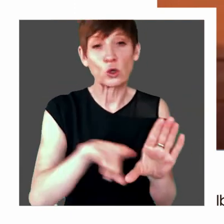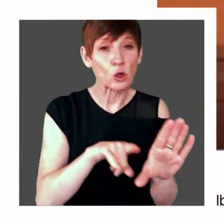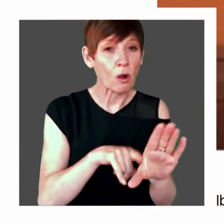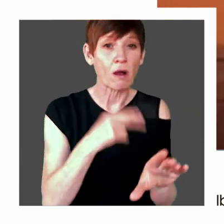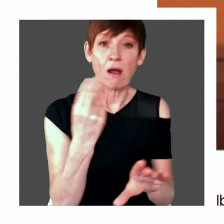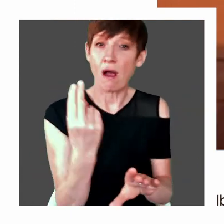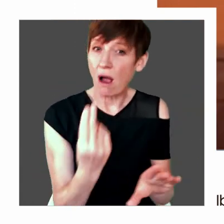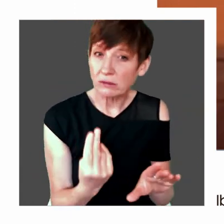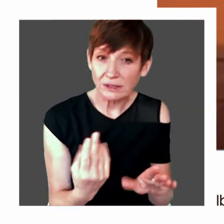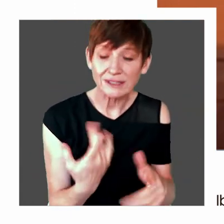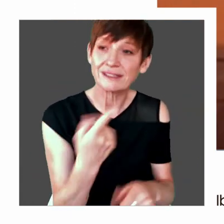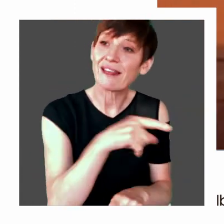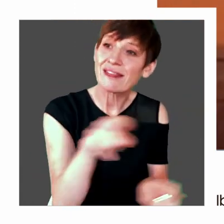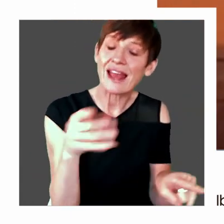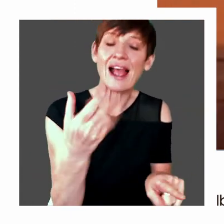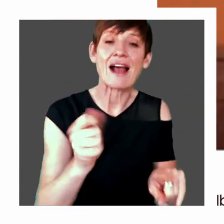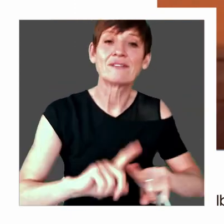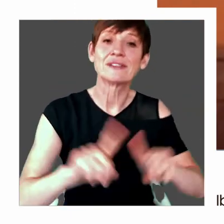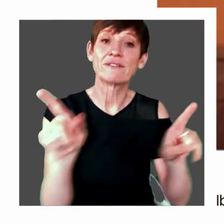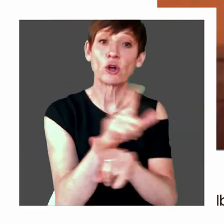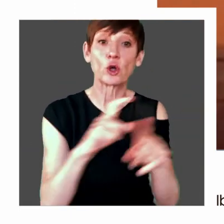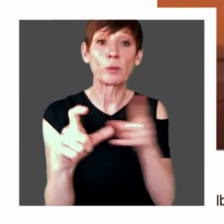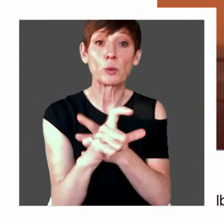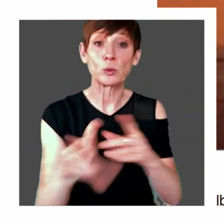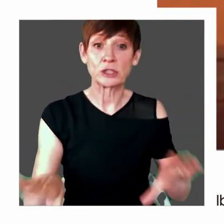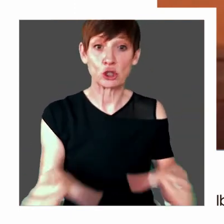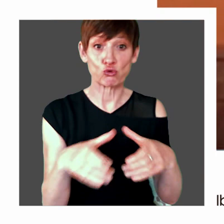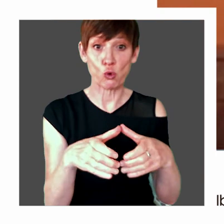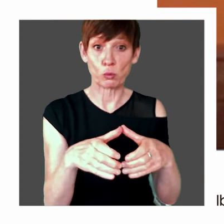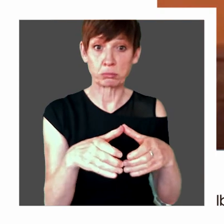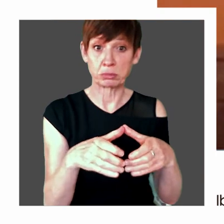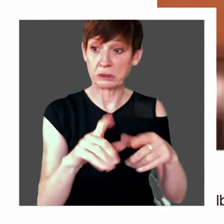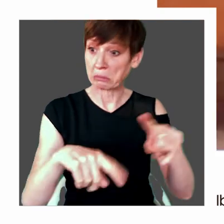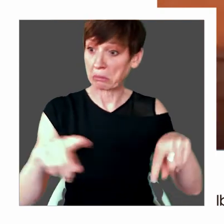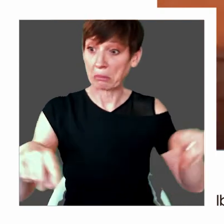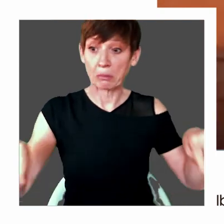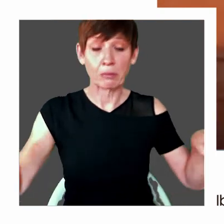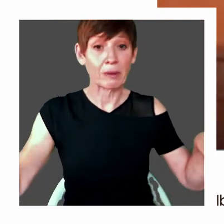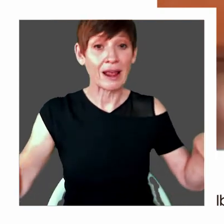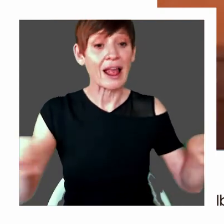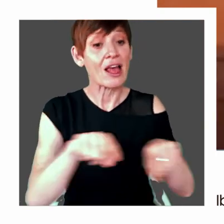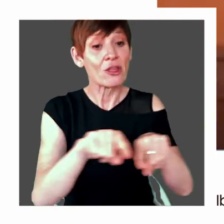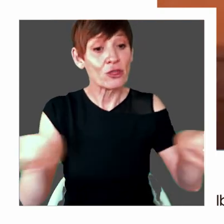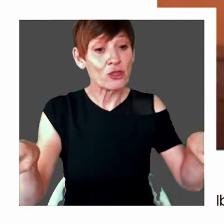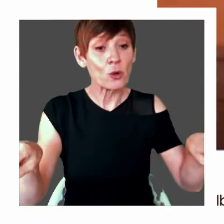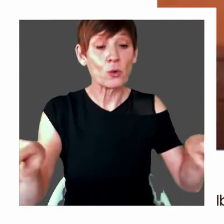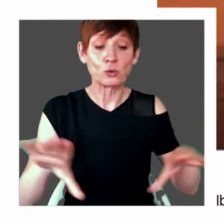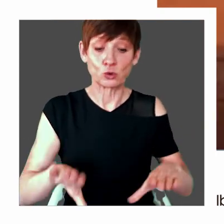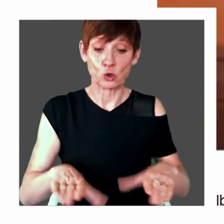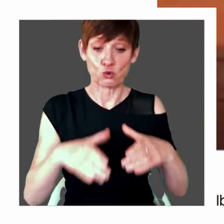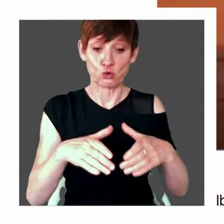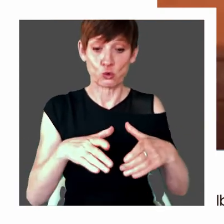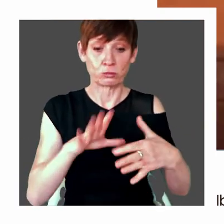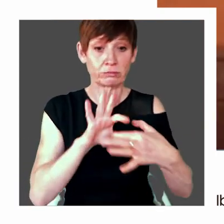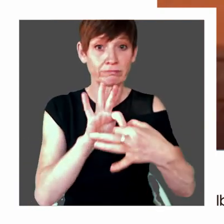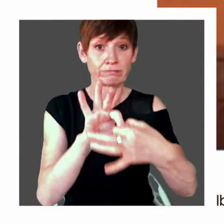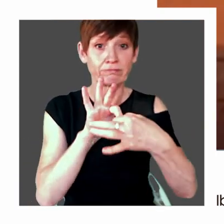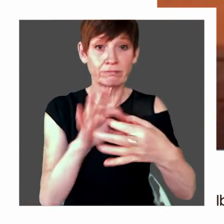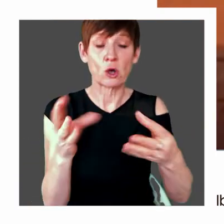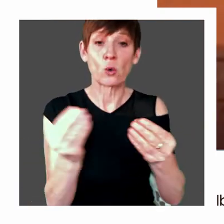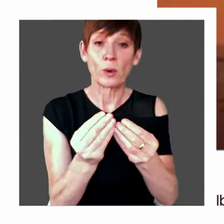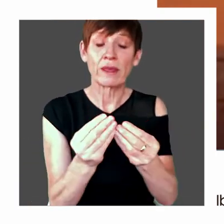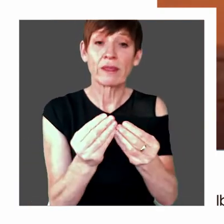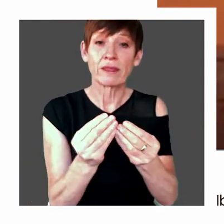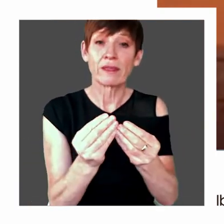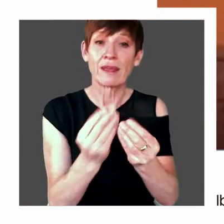that, they have different community groups where that those groups collaborate with the gallery for the community. And